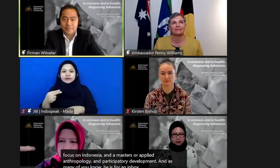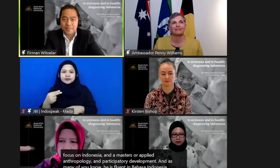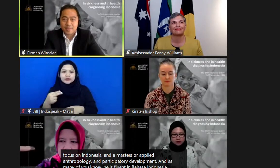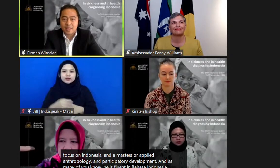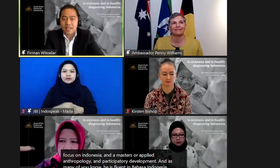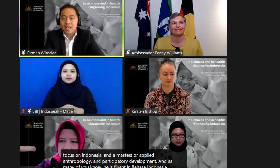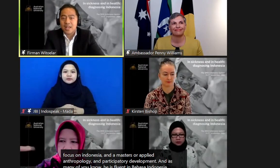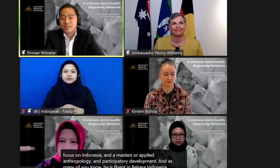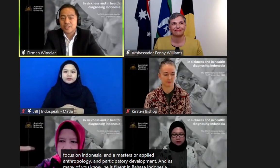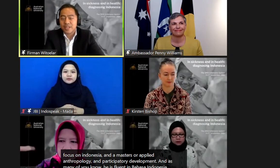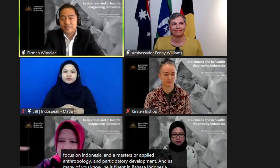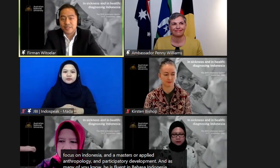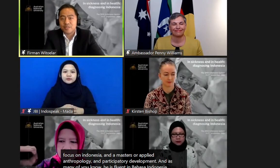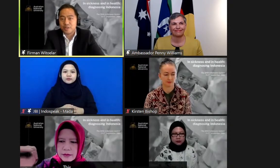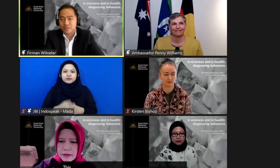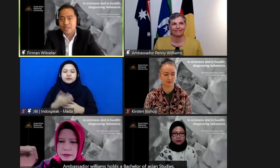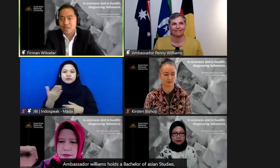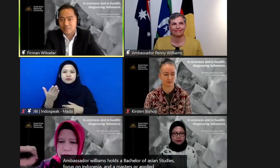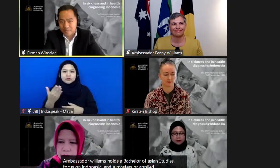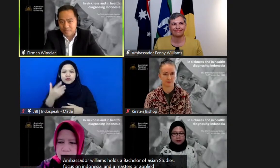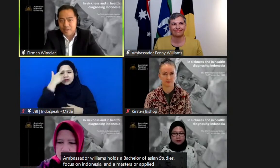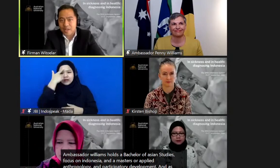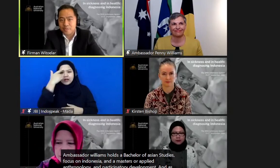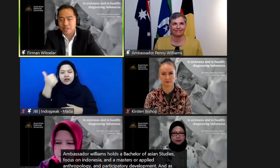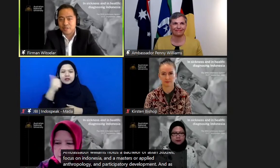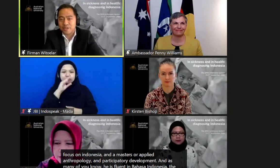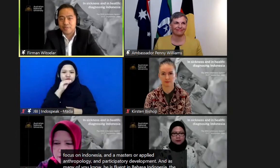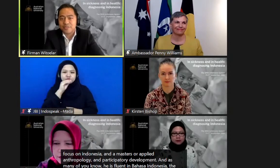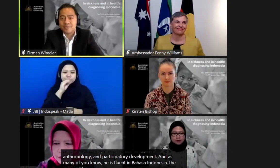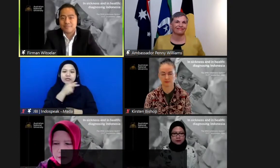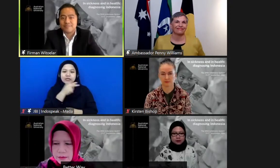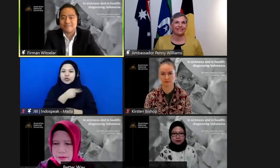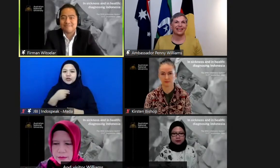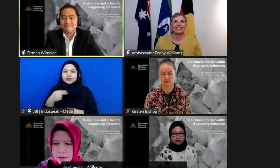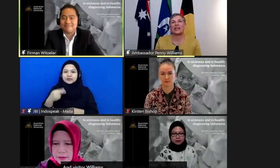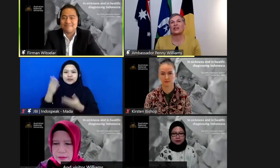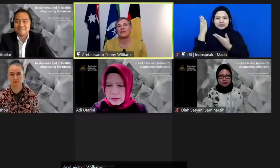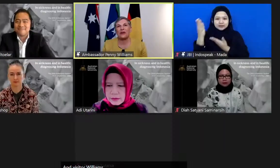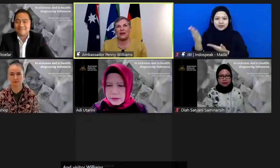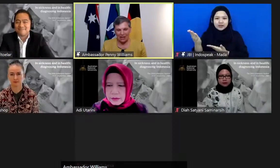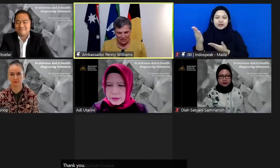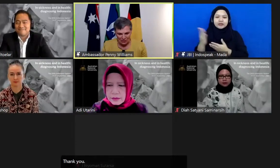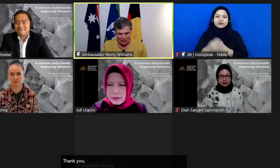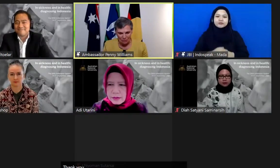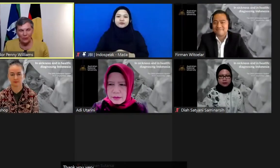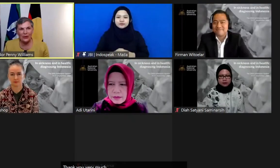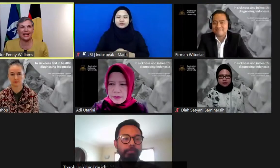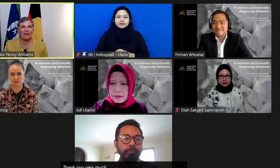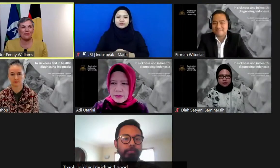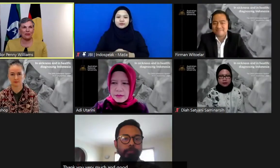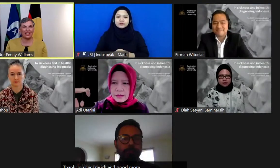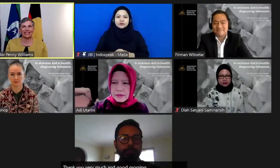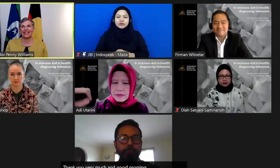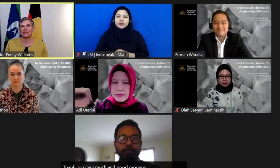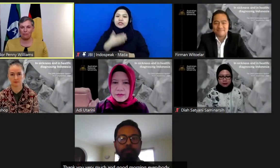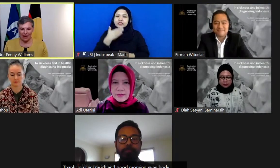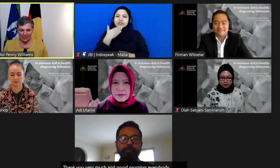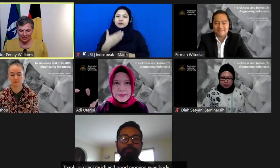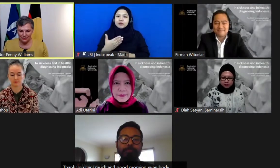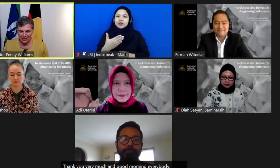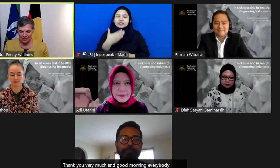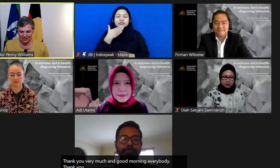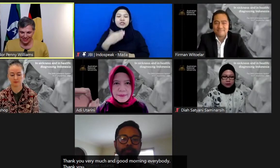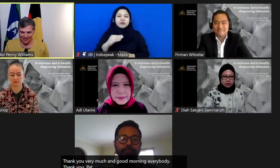Indonesia. The screen is yours, Ambassador Williams. Thank you very much and good morning, everybody. Thank